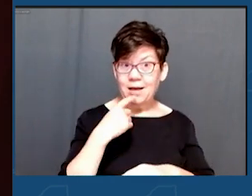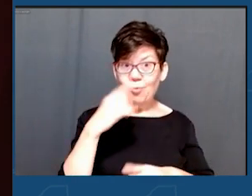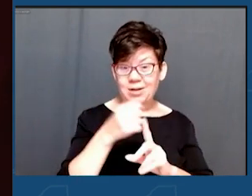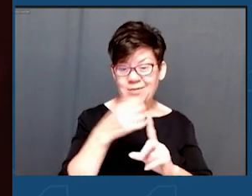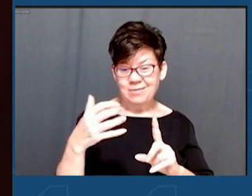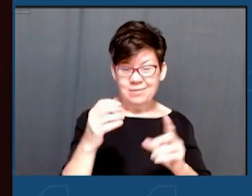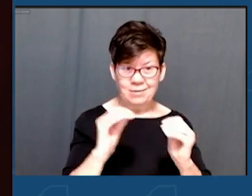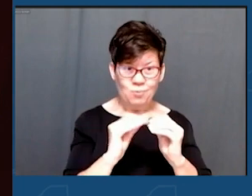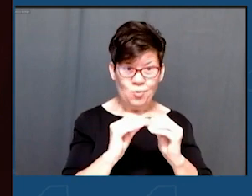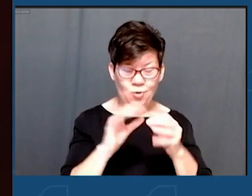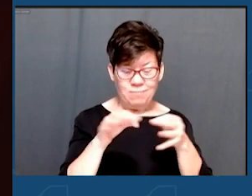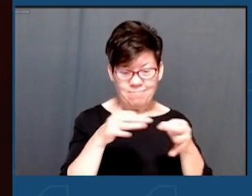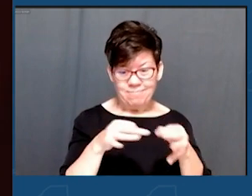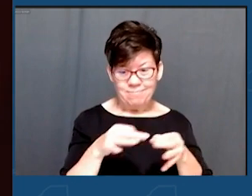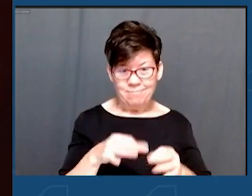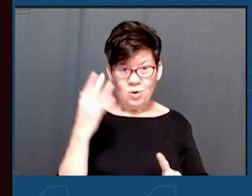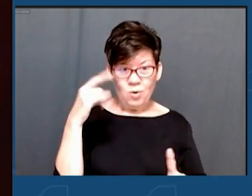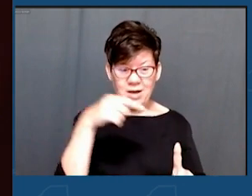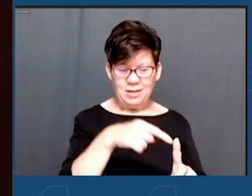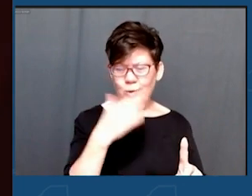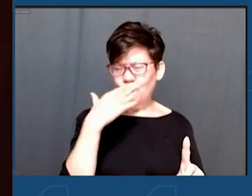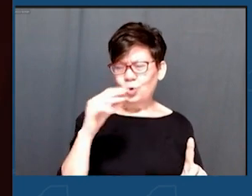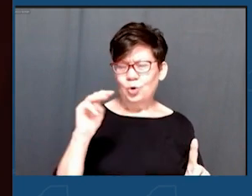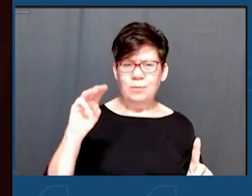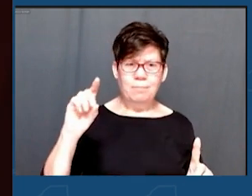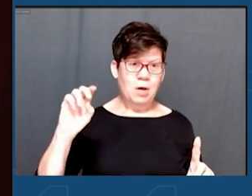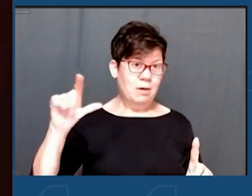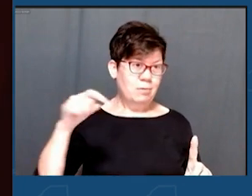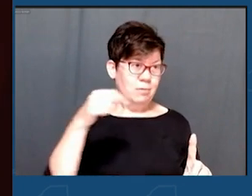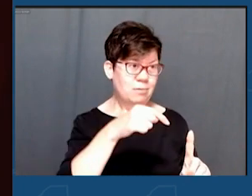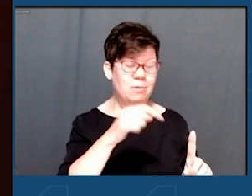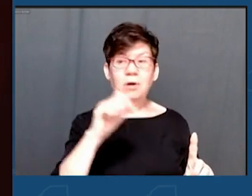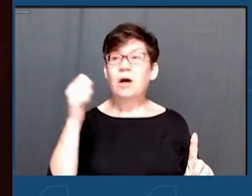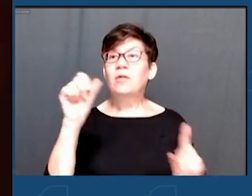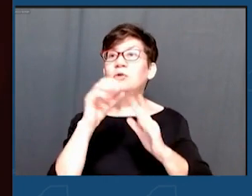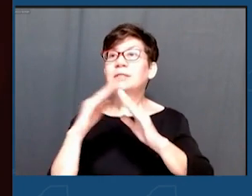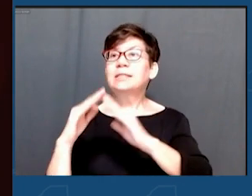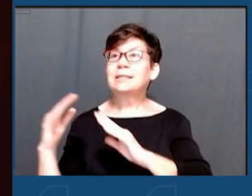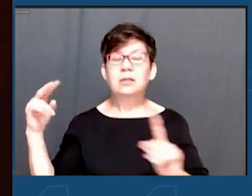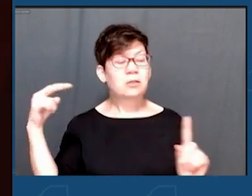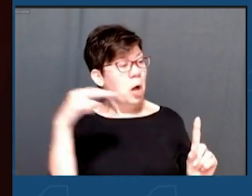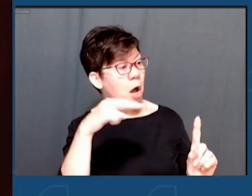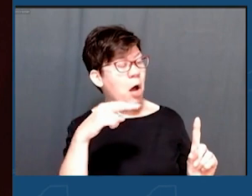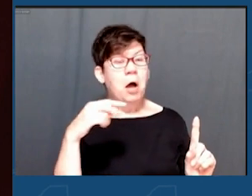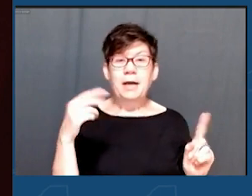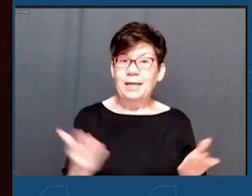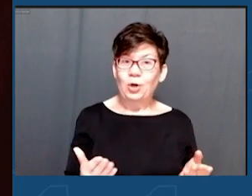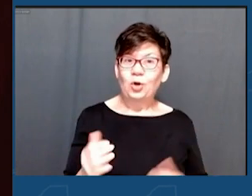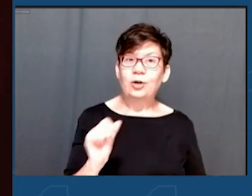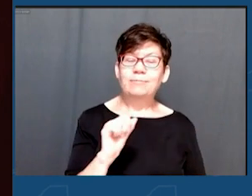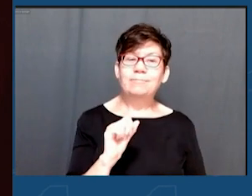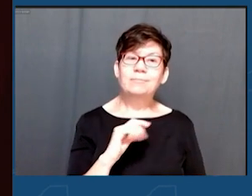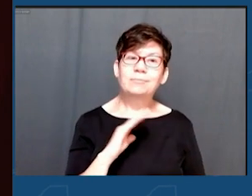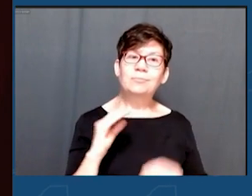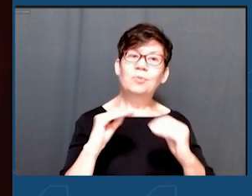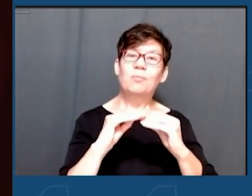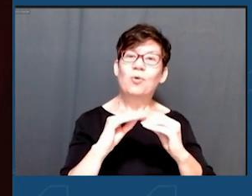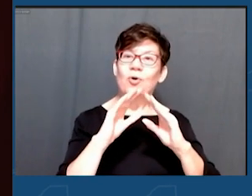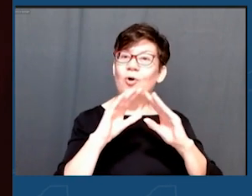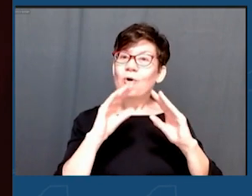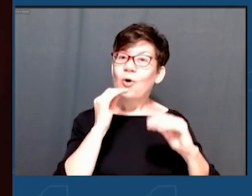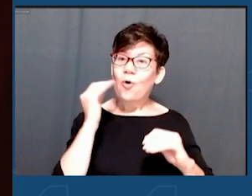a model for the rest of the state as we work to achieve our goals to create more homes for New Yorkers and people who want to become